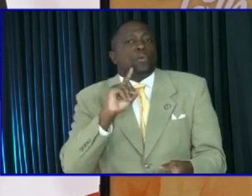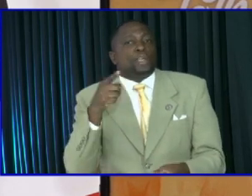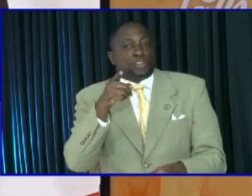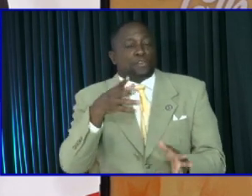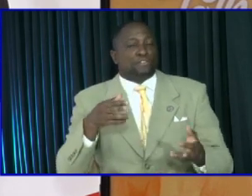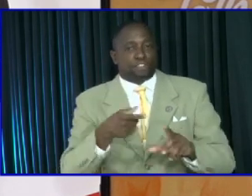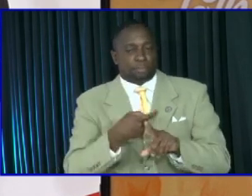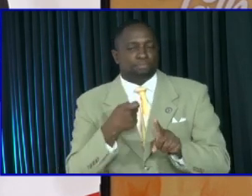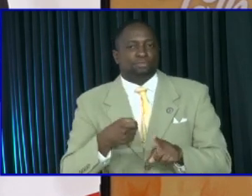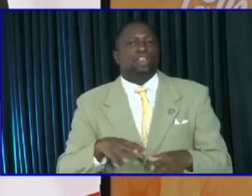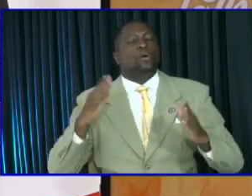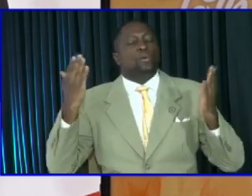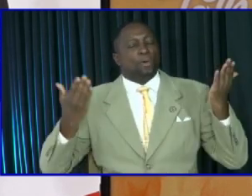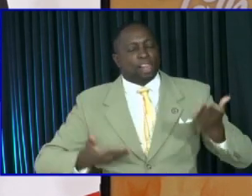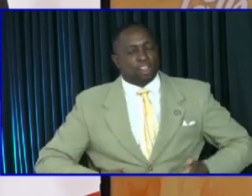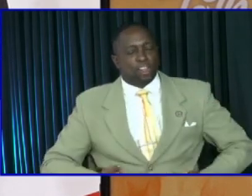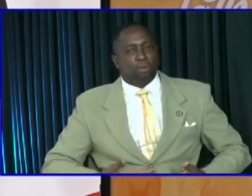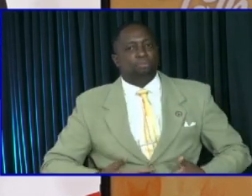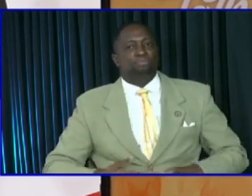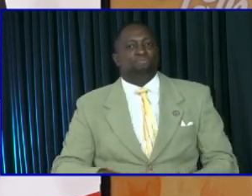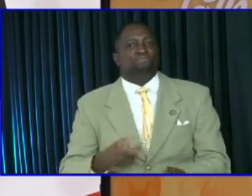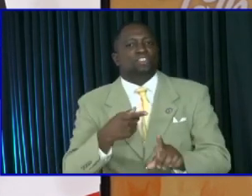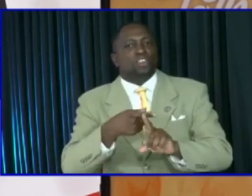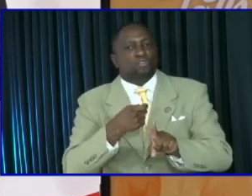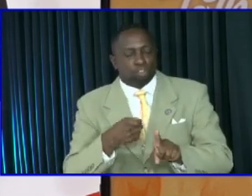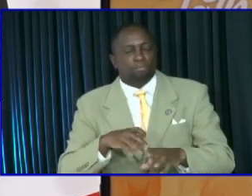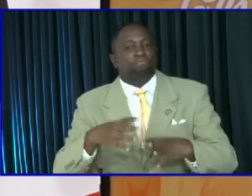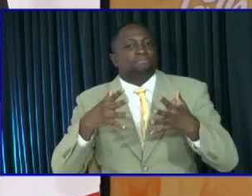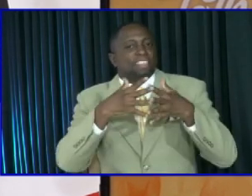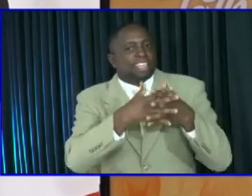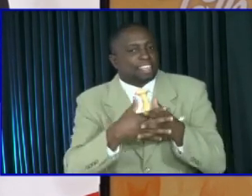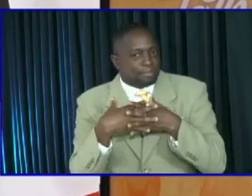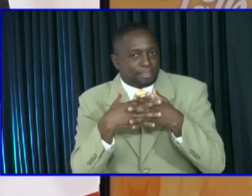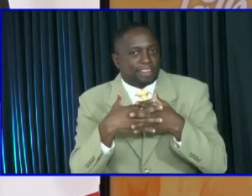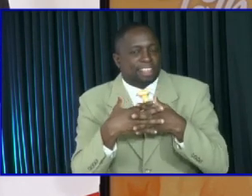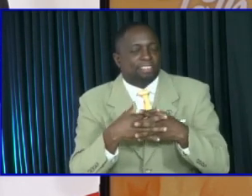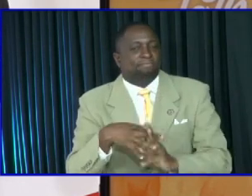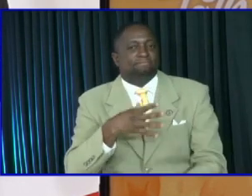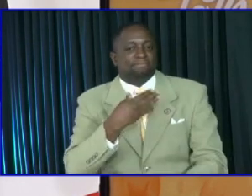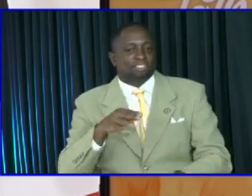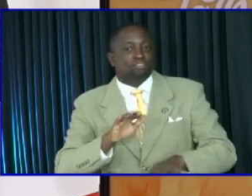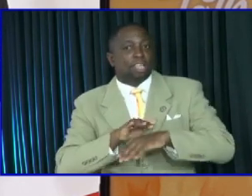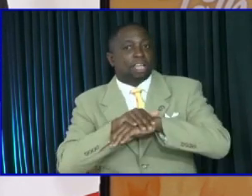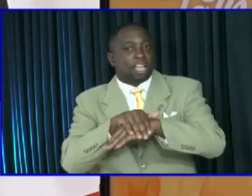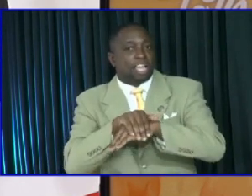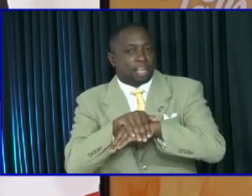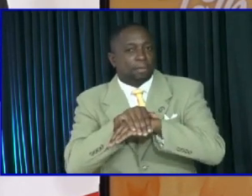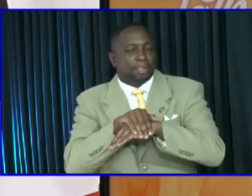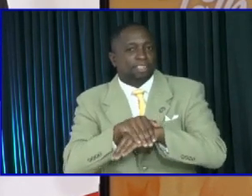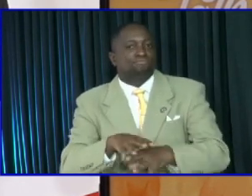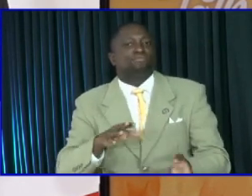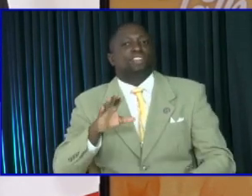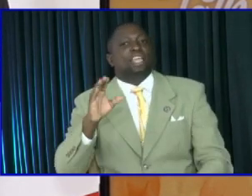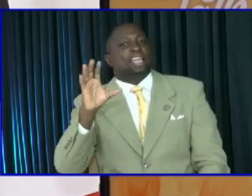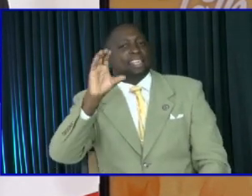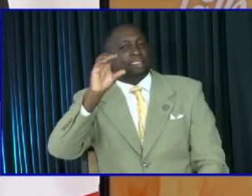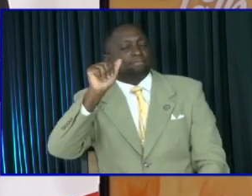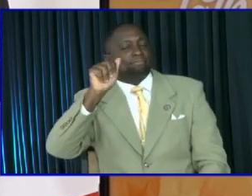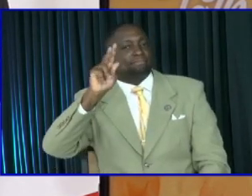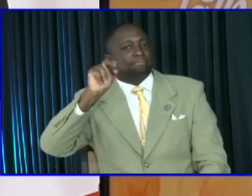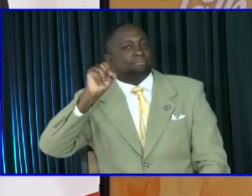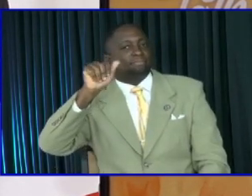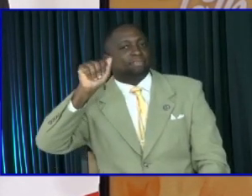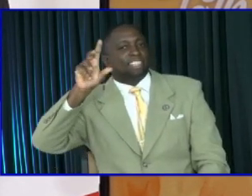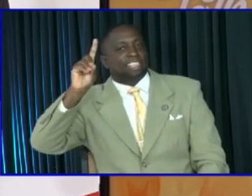our friends also in the South England Conference of Seventh-day Adventists. To those of you who are consistently watching us from Ontario and other areas in